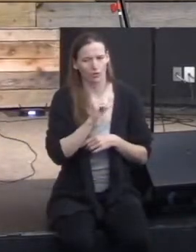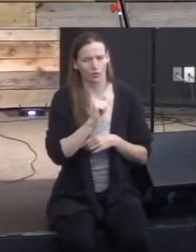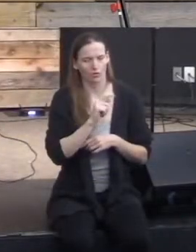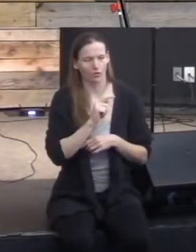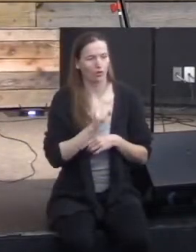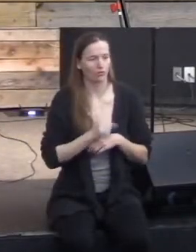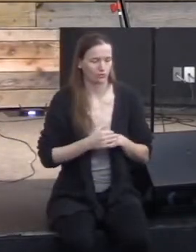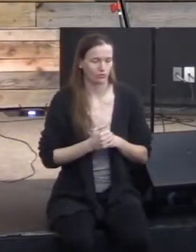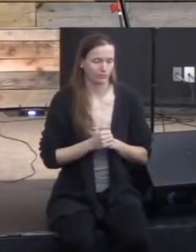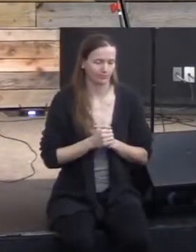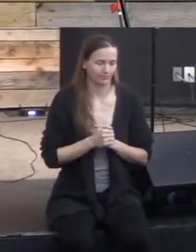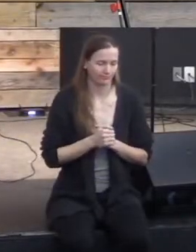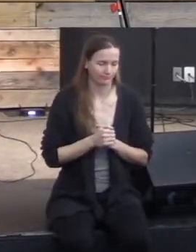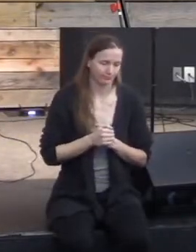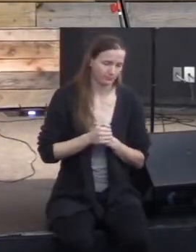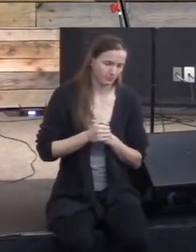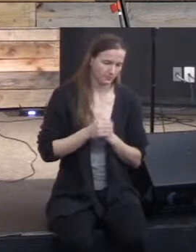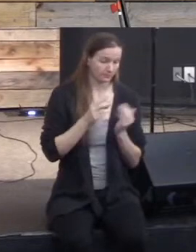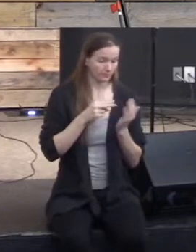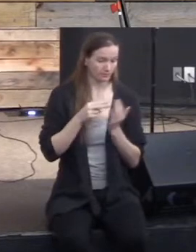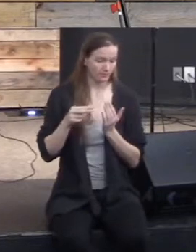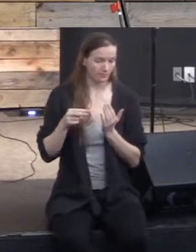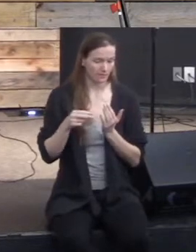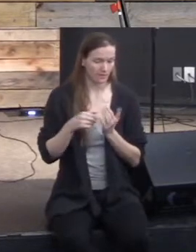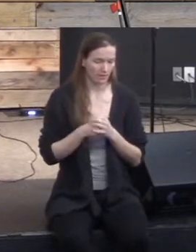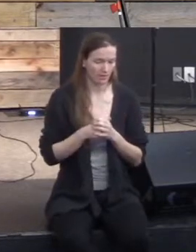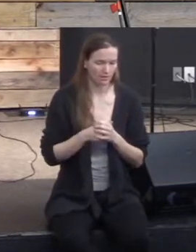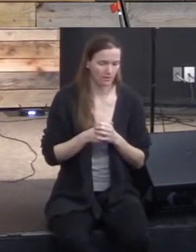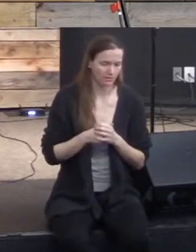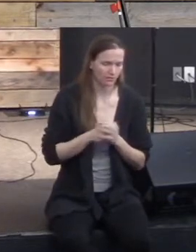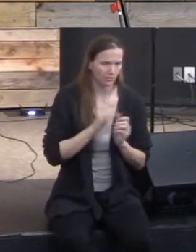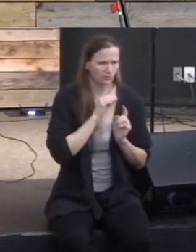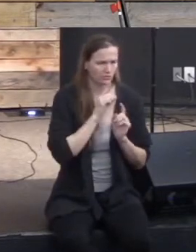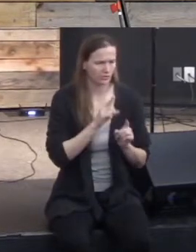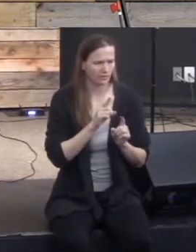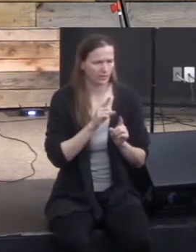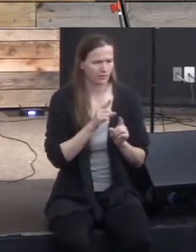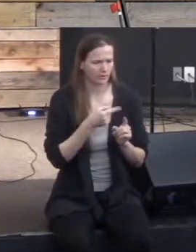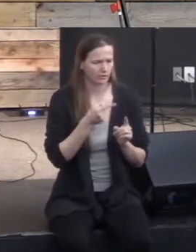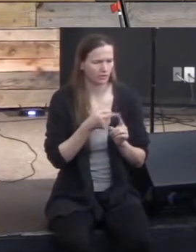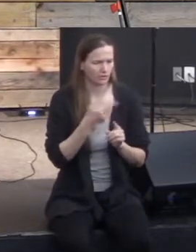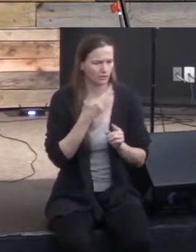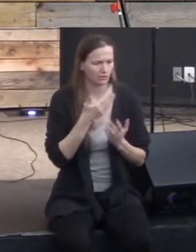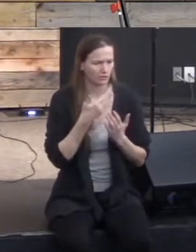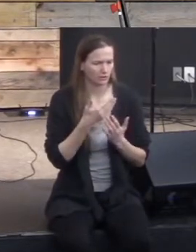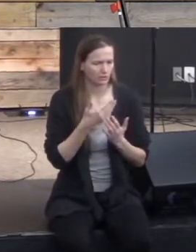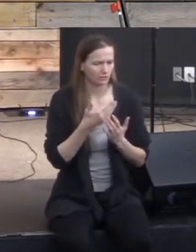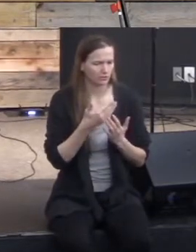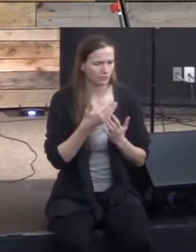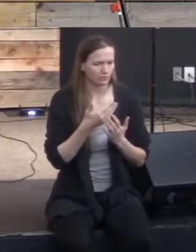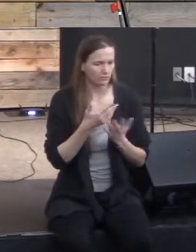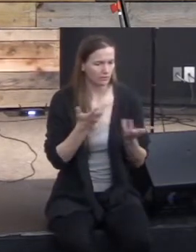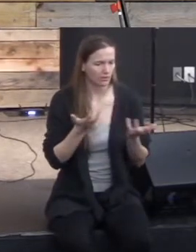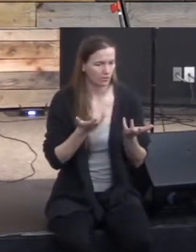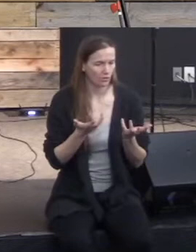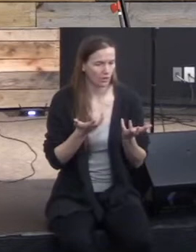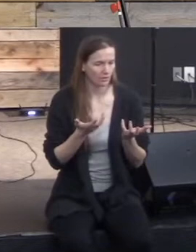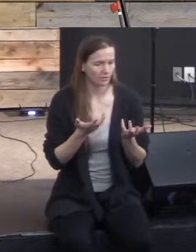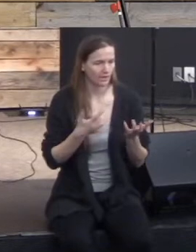in life to gratitude, to realizing what you've been blessed with, is to want to